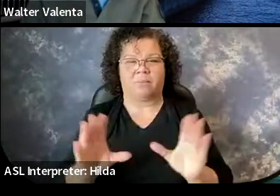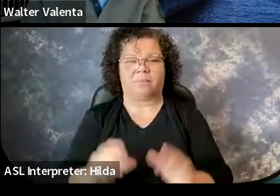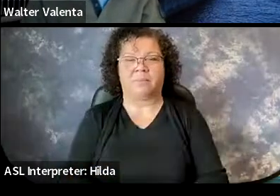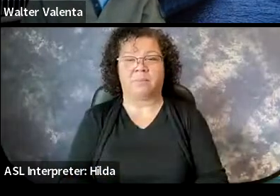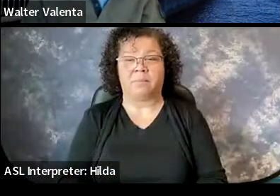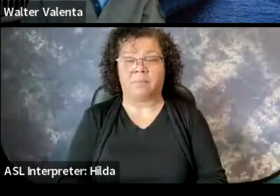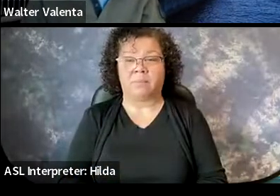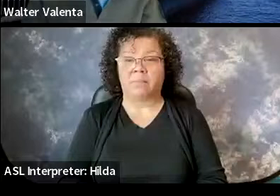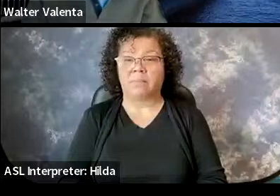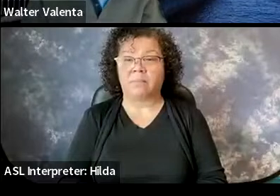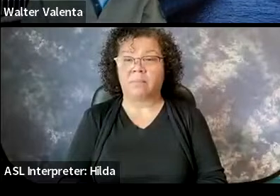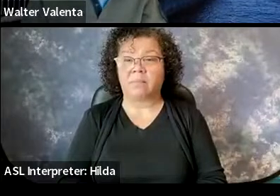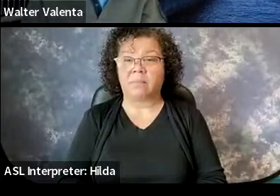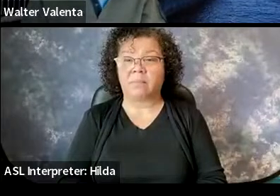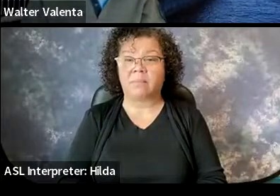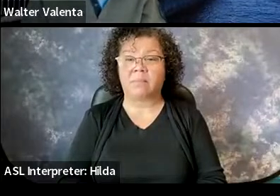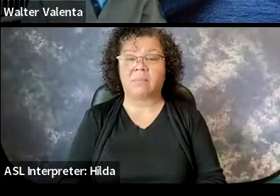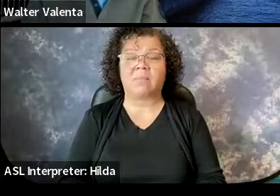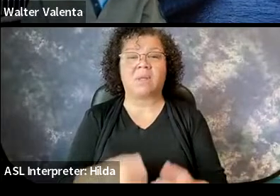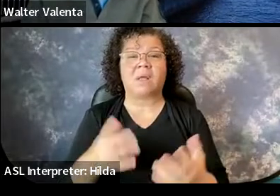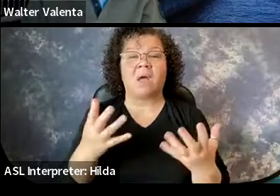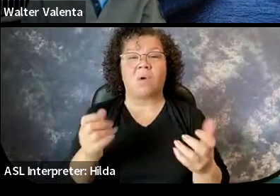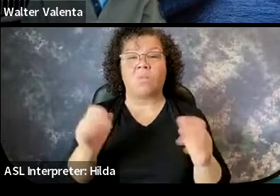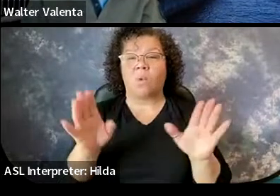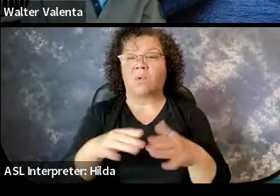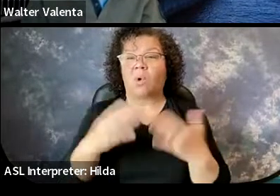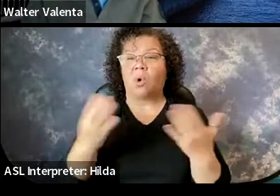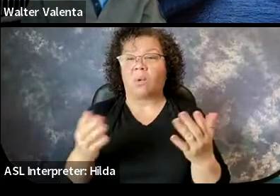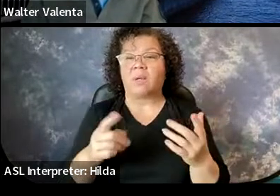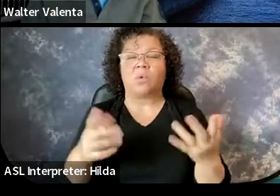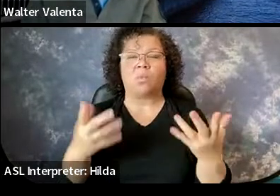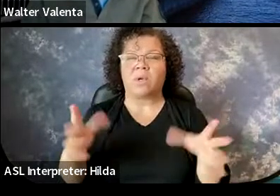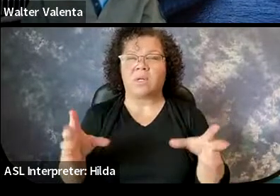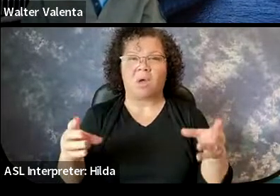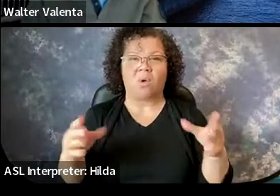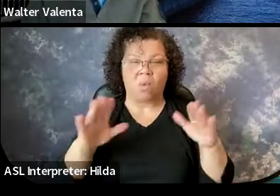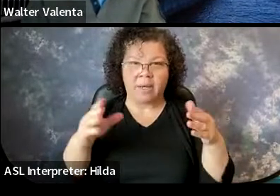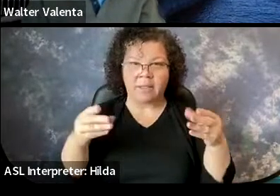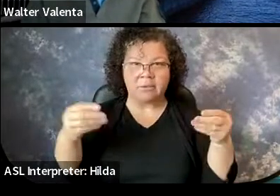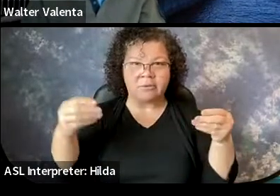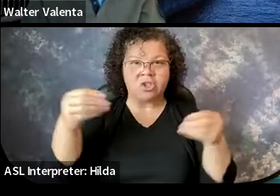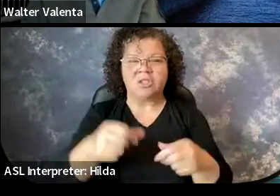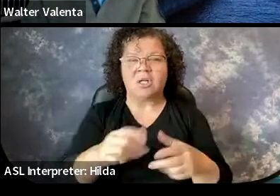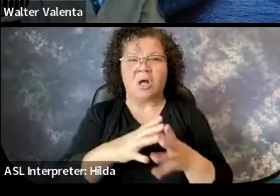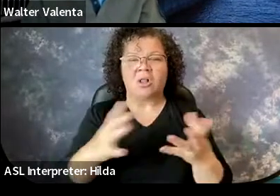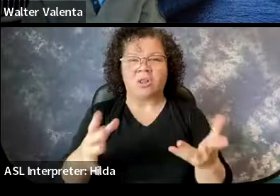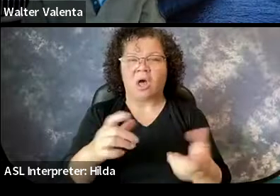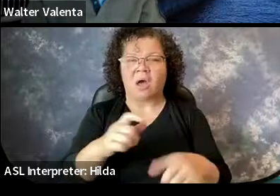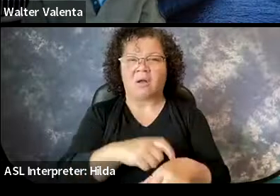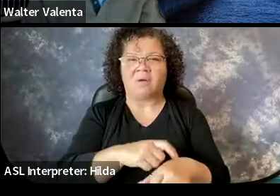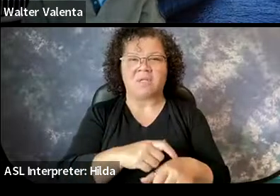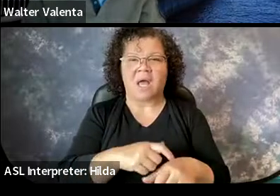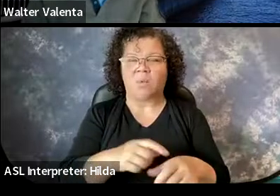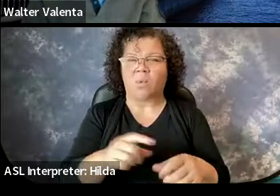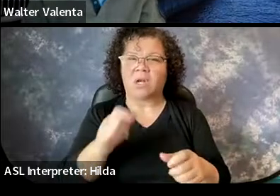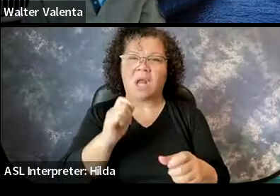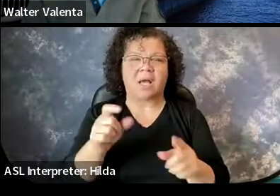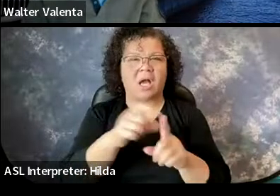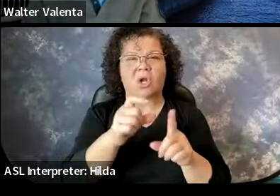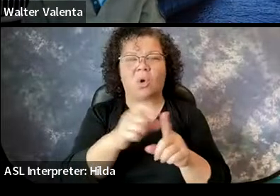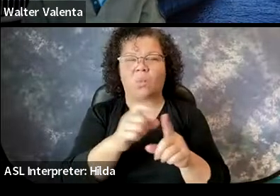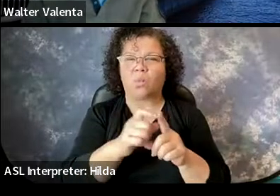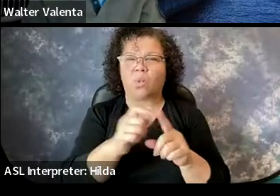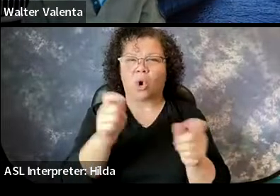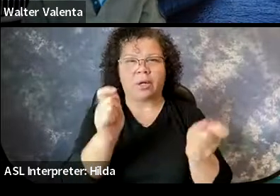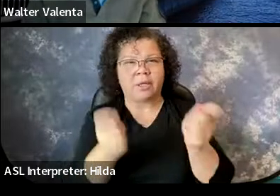Mary Ann, did you have, and I just want to open space. We don't want to spend a ton of time. We're definitely not going to wordsmith. I know that's our